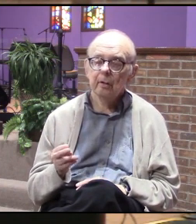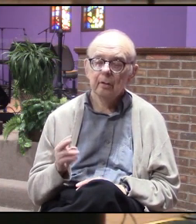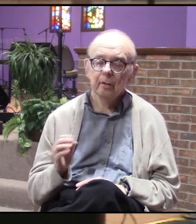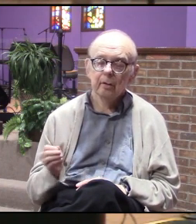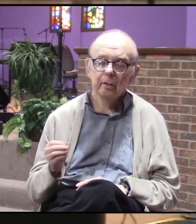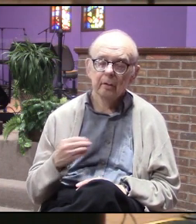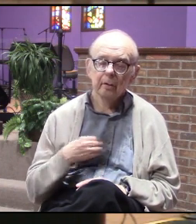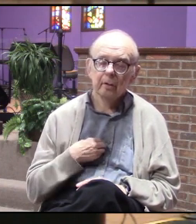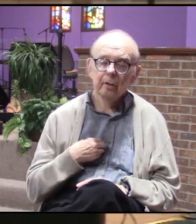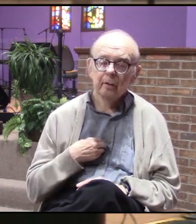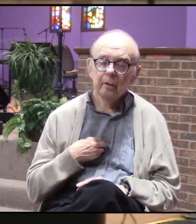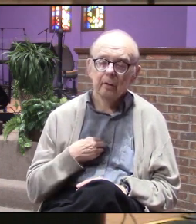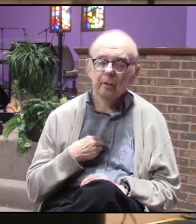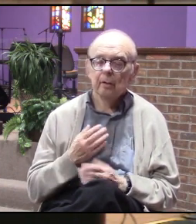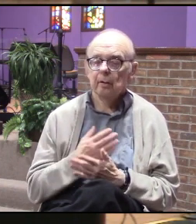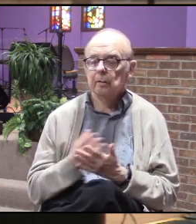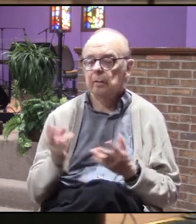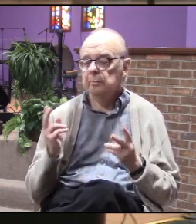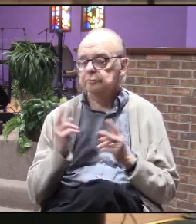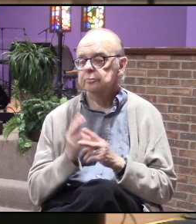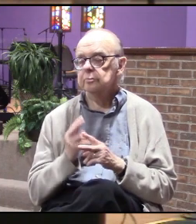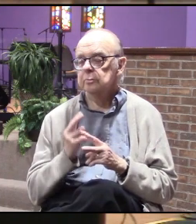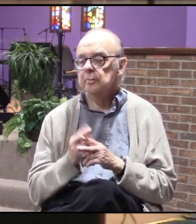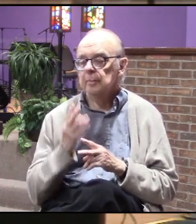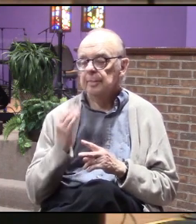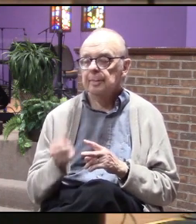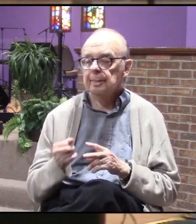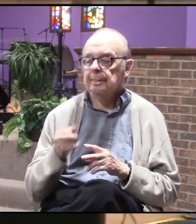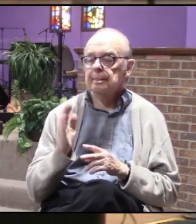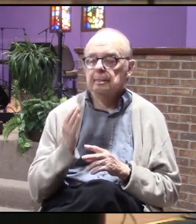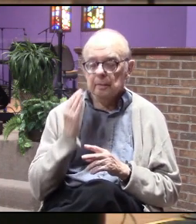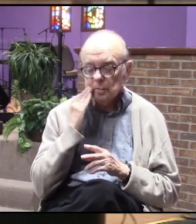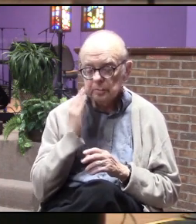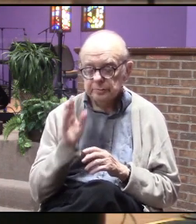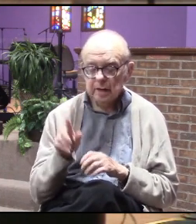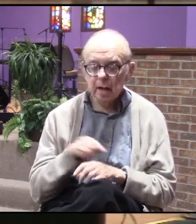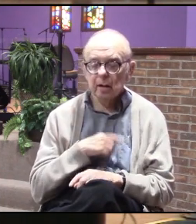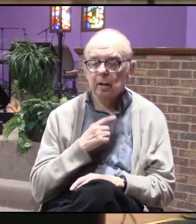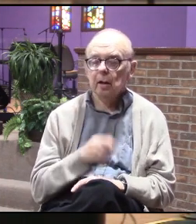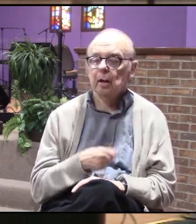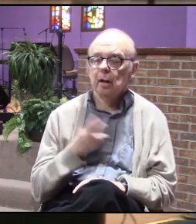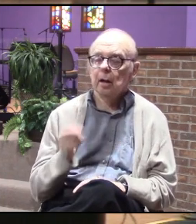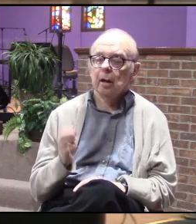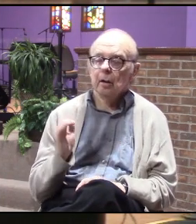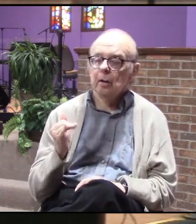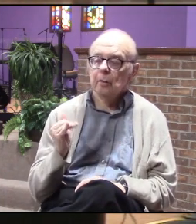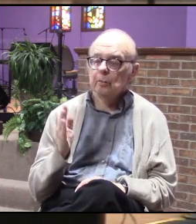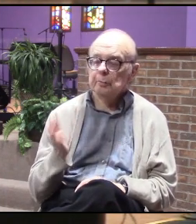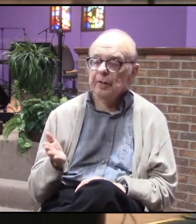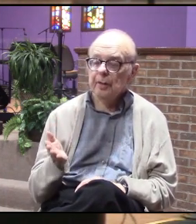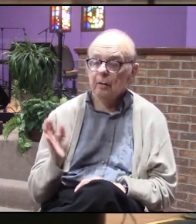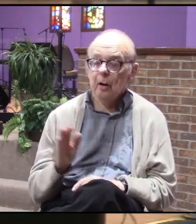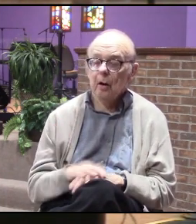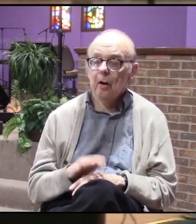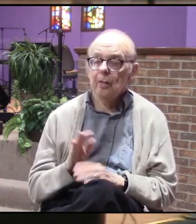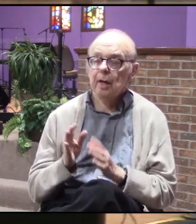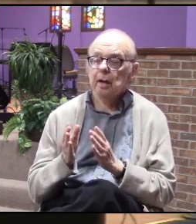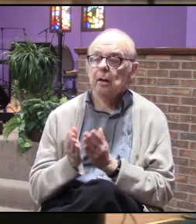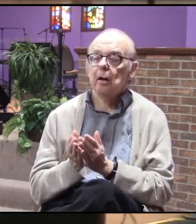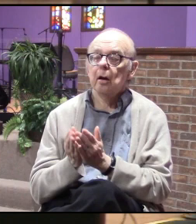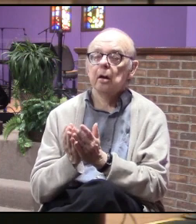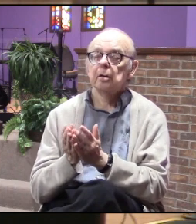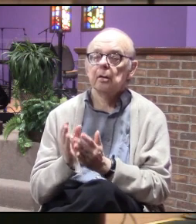He had everything taken care of because God knew how long Noah was going to be on that ark.